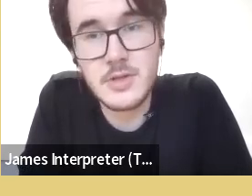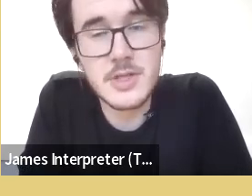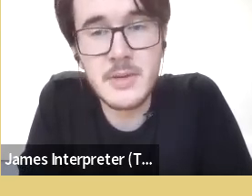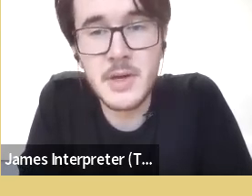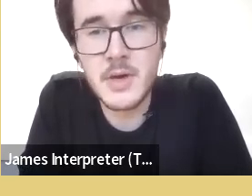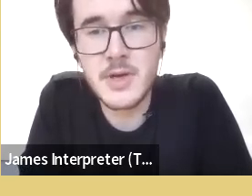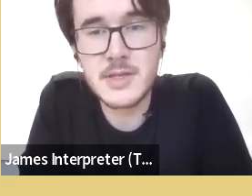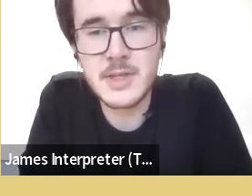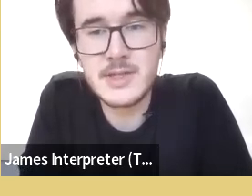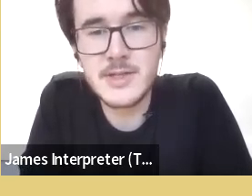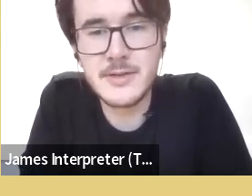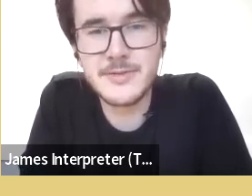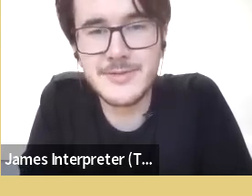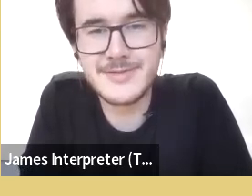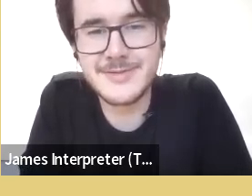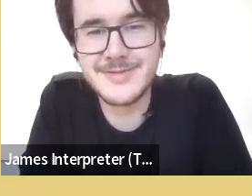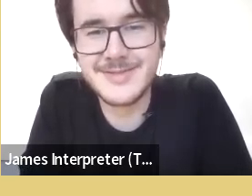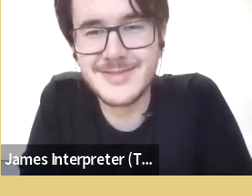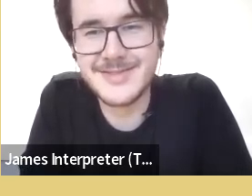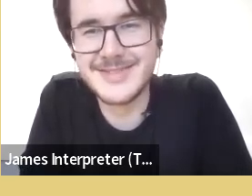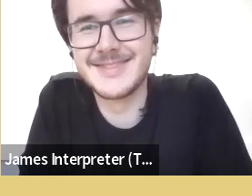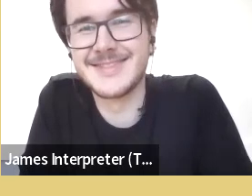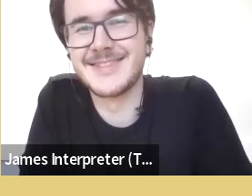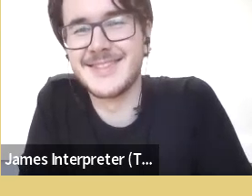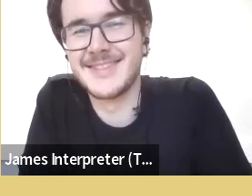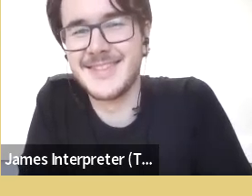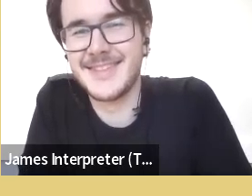So does anybody want to try some of these yourself?